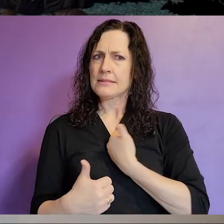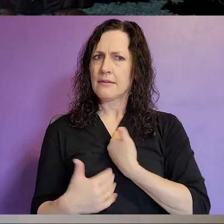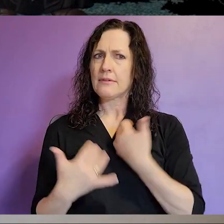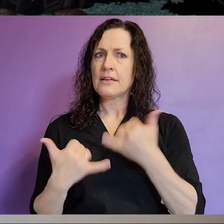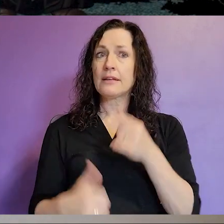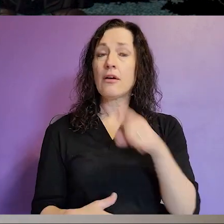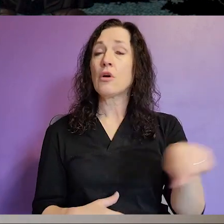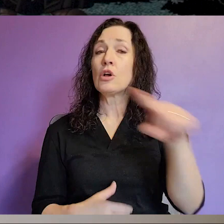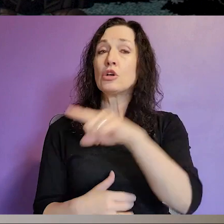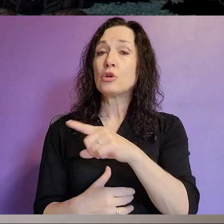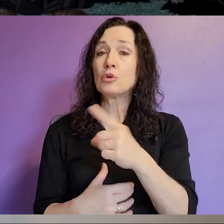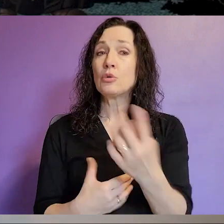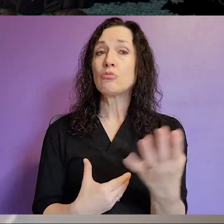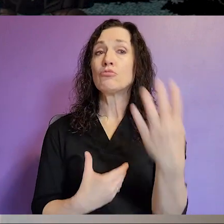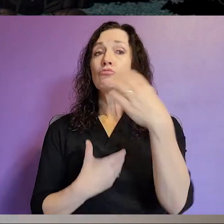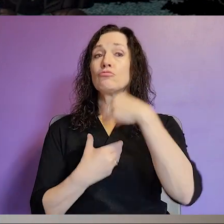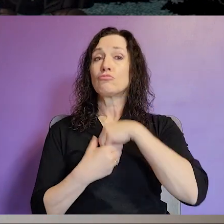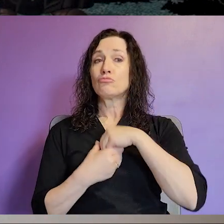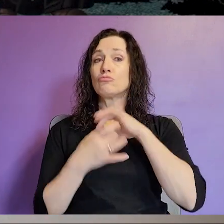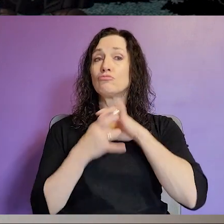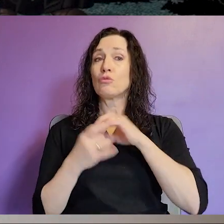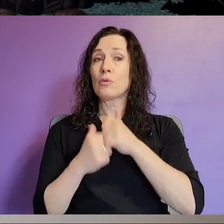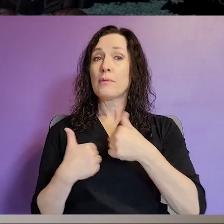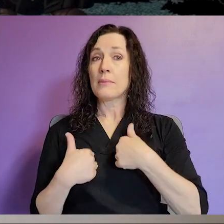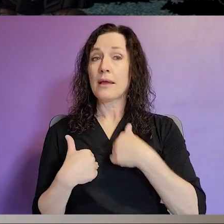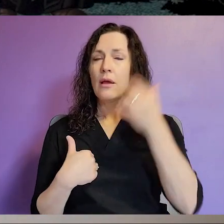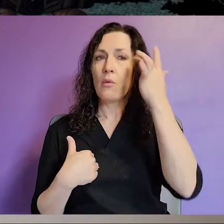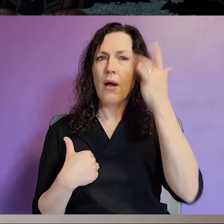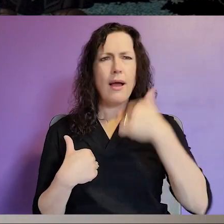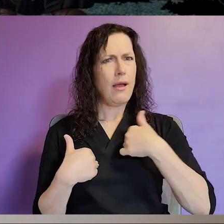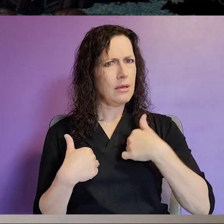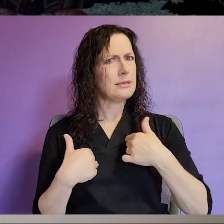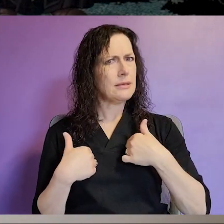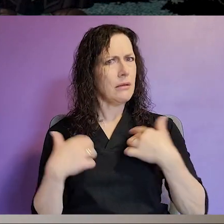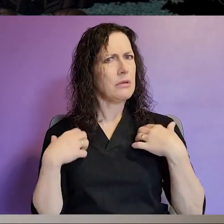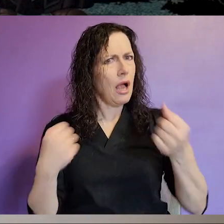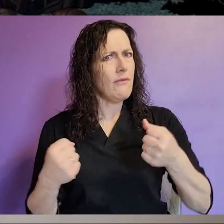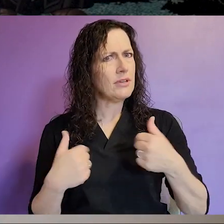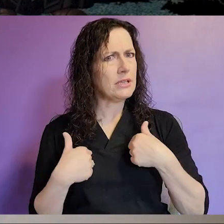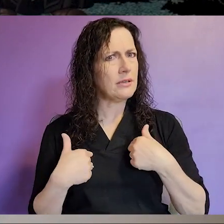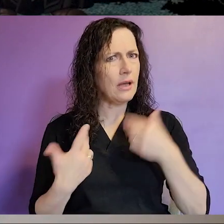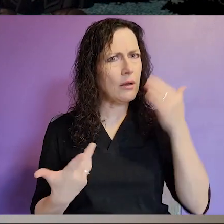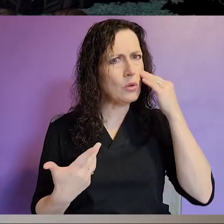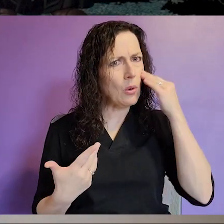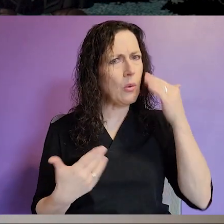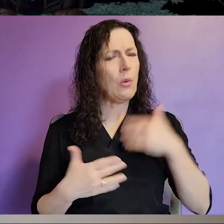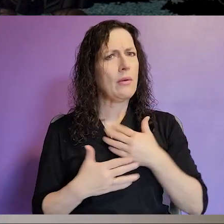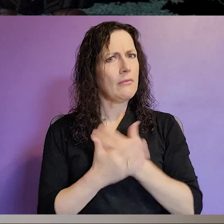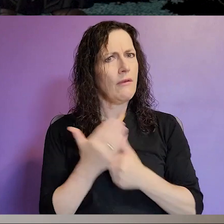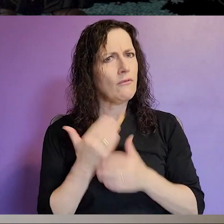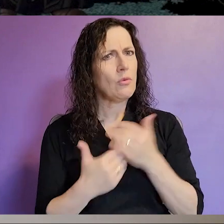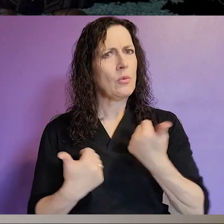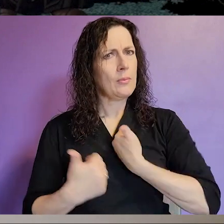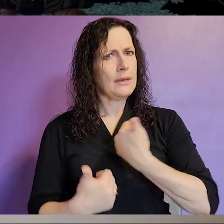myself, and I have invited you to make your home in me, because I'm at home with me.